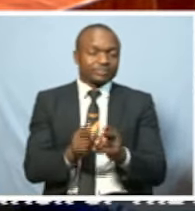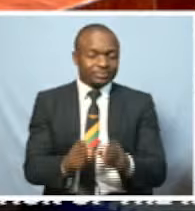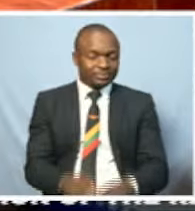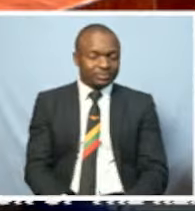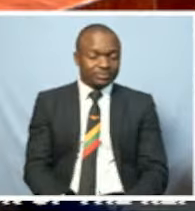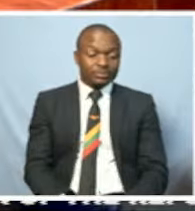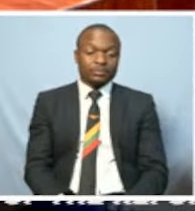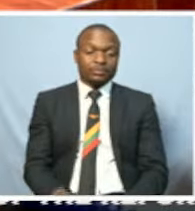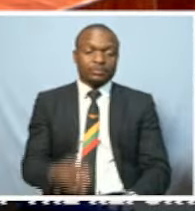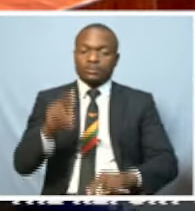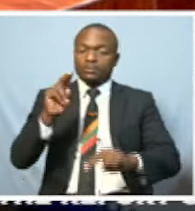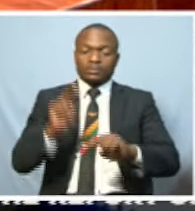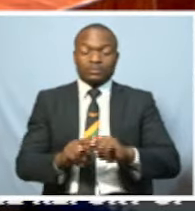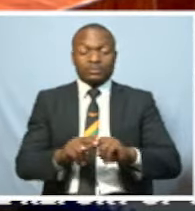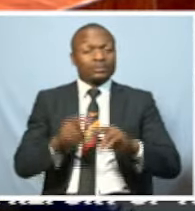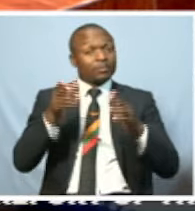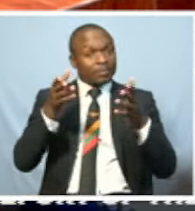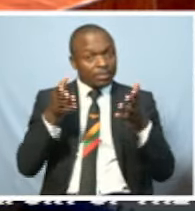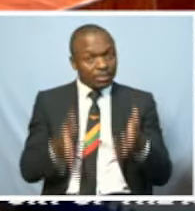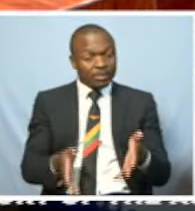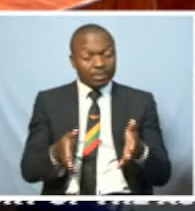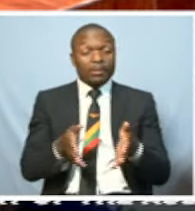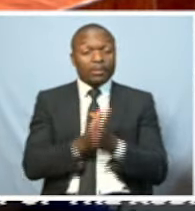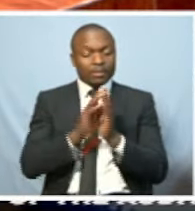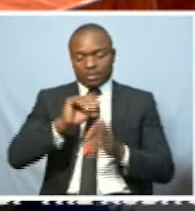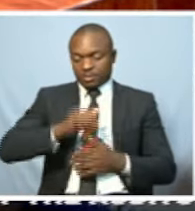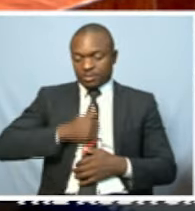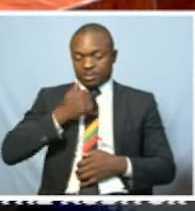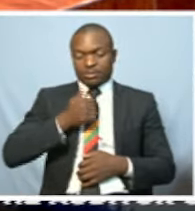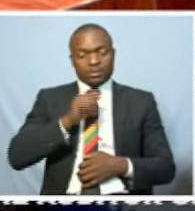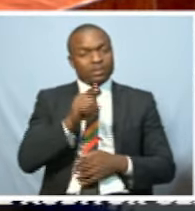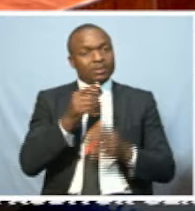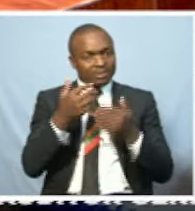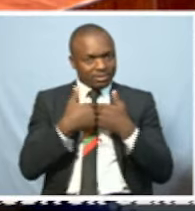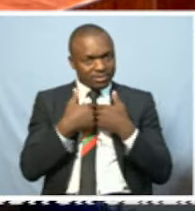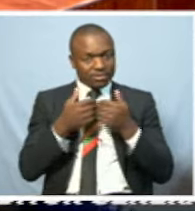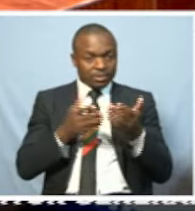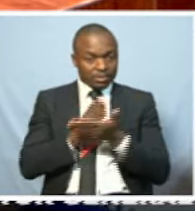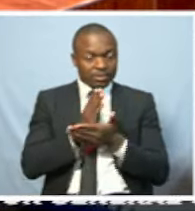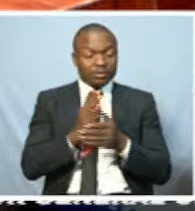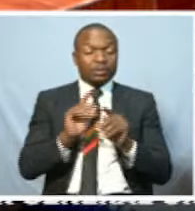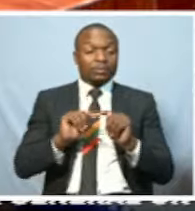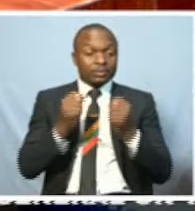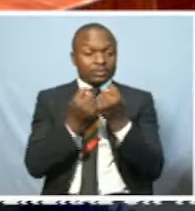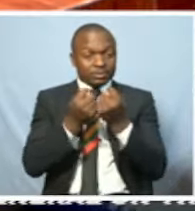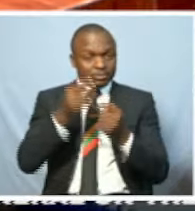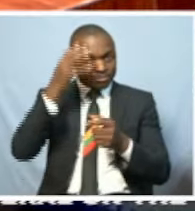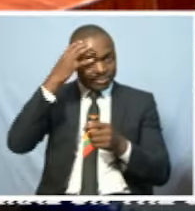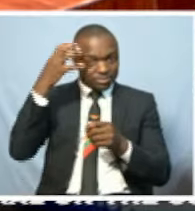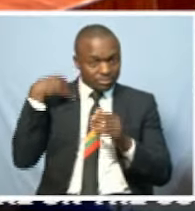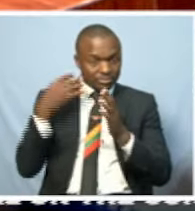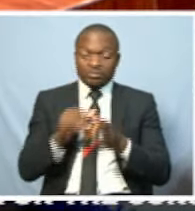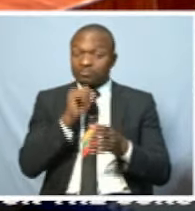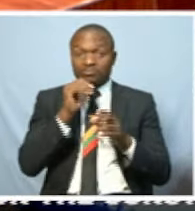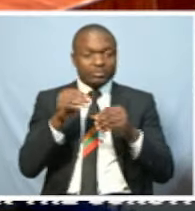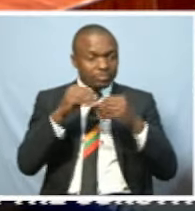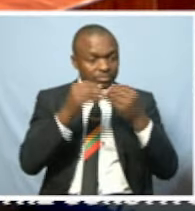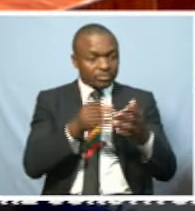sitting here, I'm asking myself, do you have the right team of officers? I will not give you the